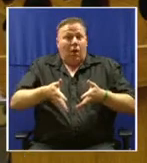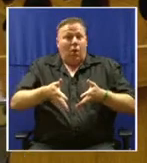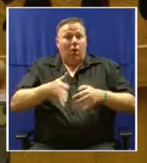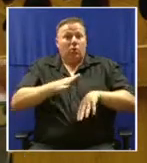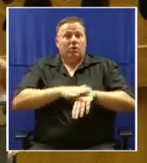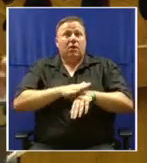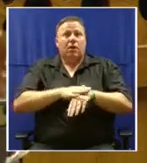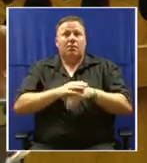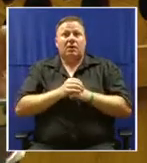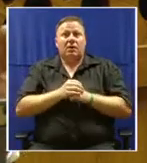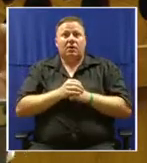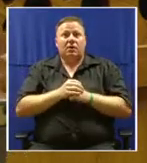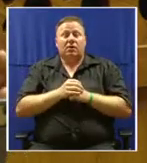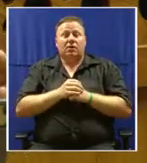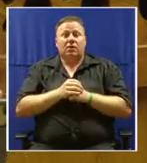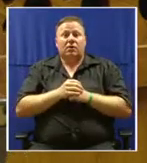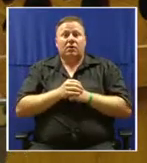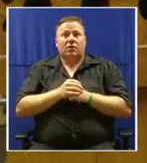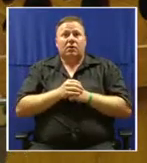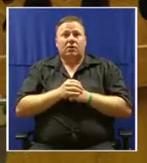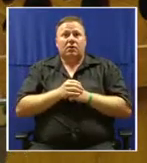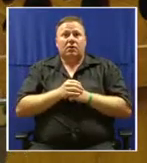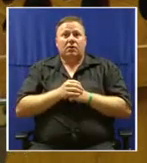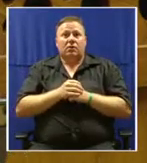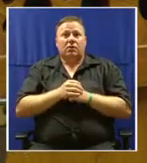we now have a number of local